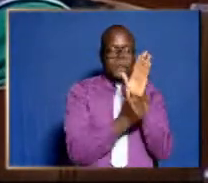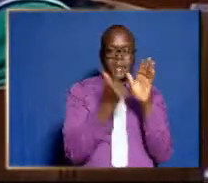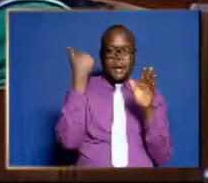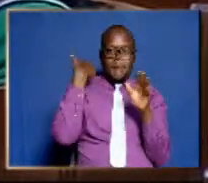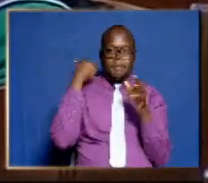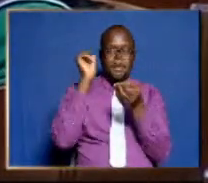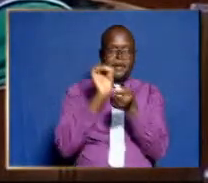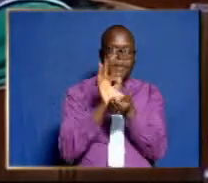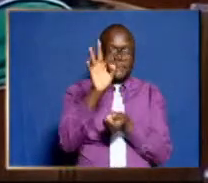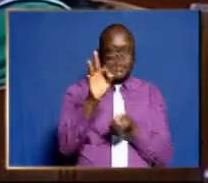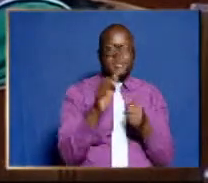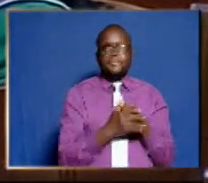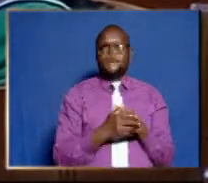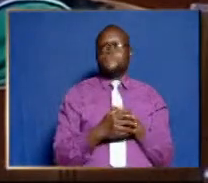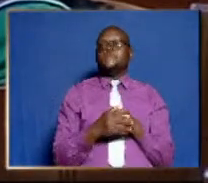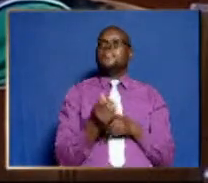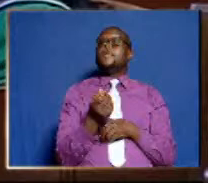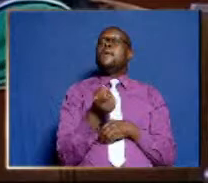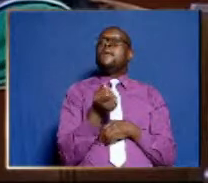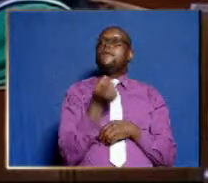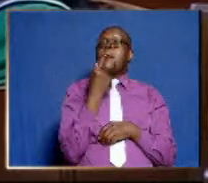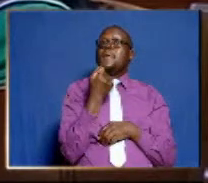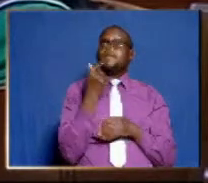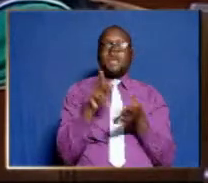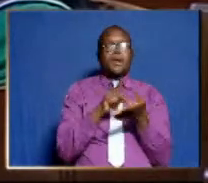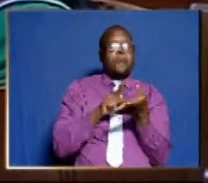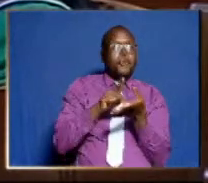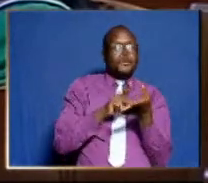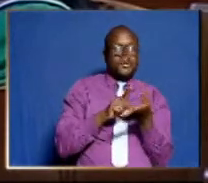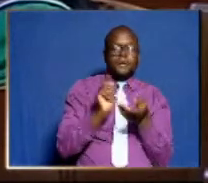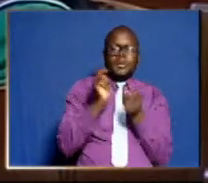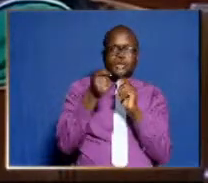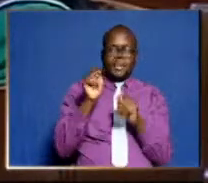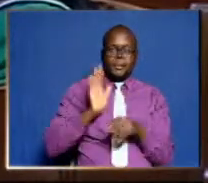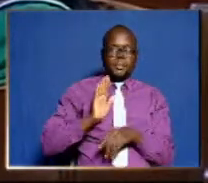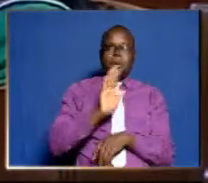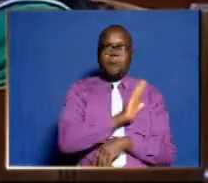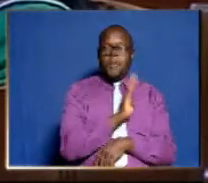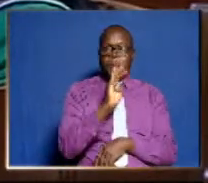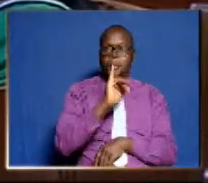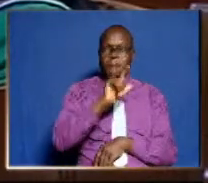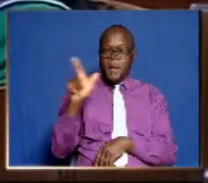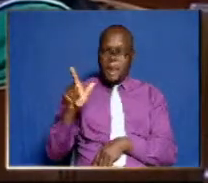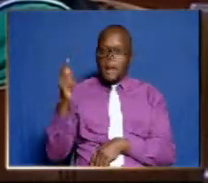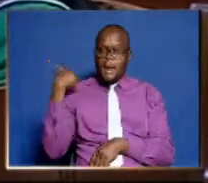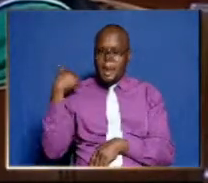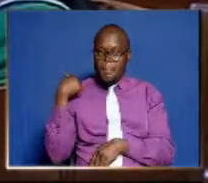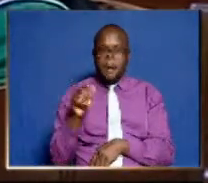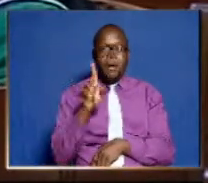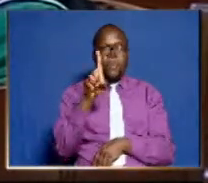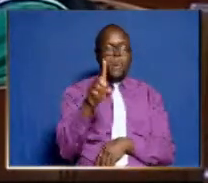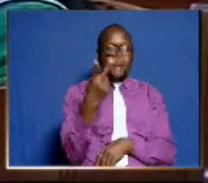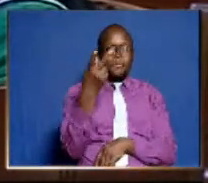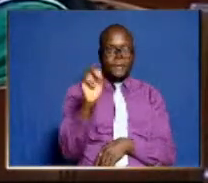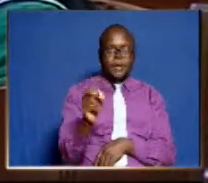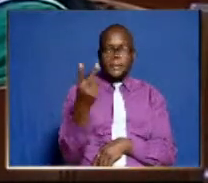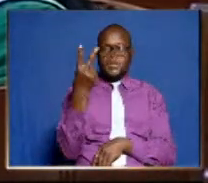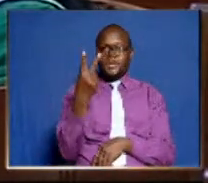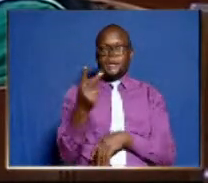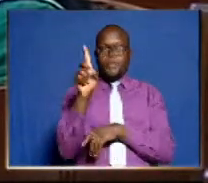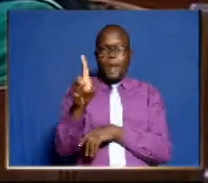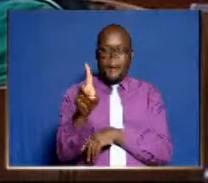13, the Pharmacy and Poisons Amendment Bill, National Assembly Bill number 1 of